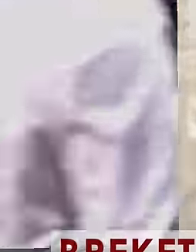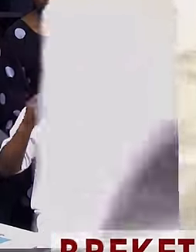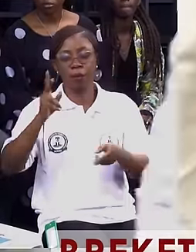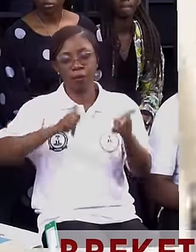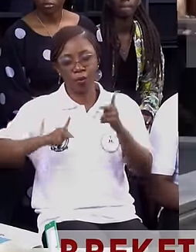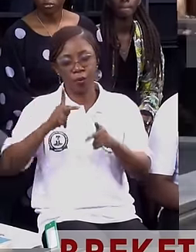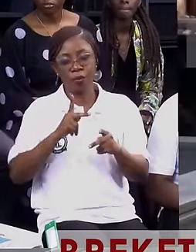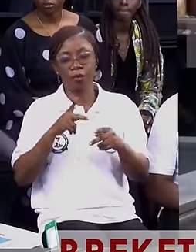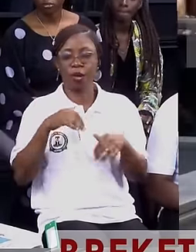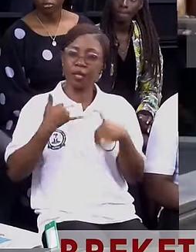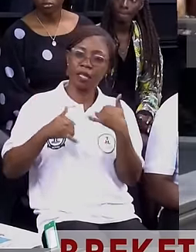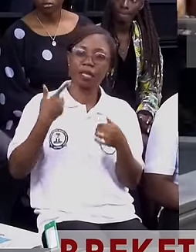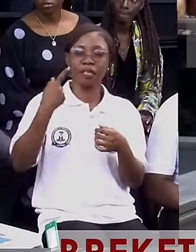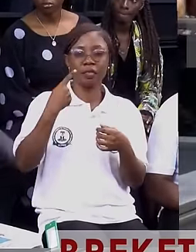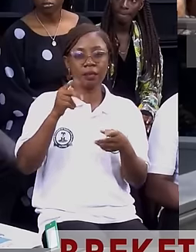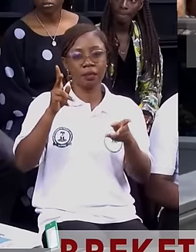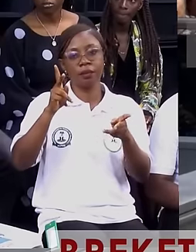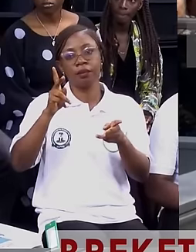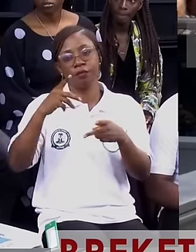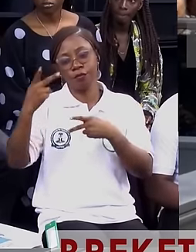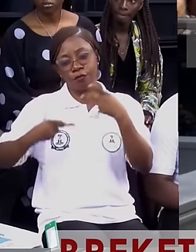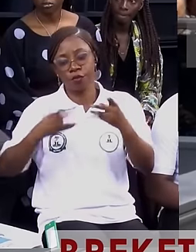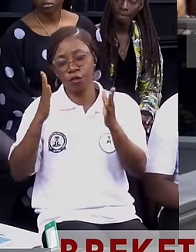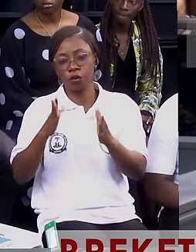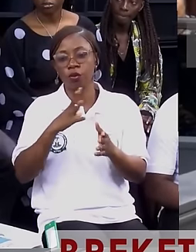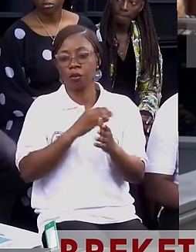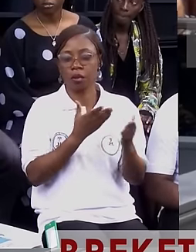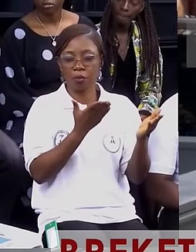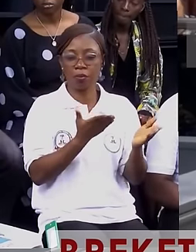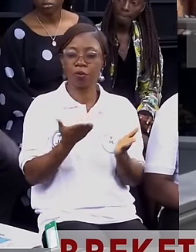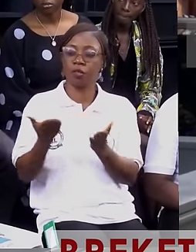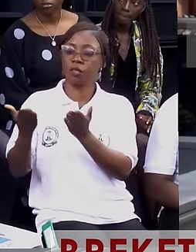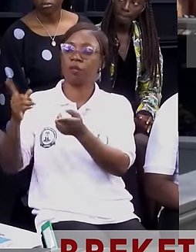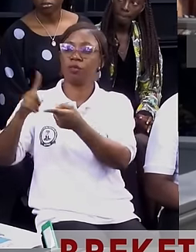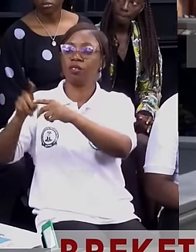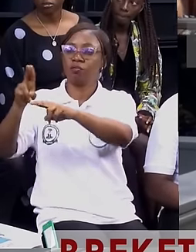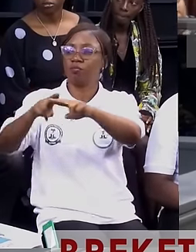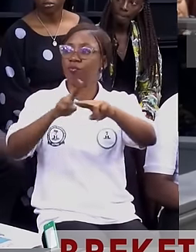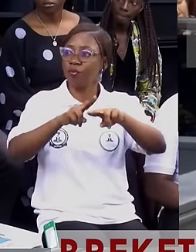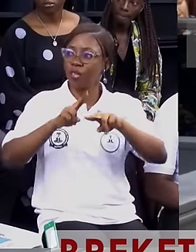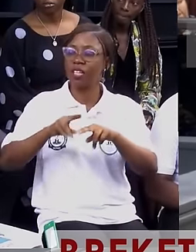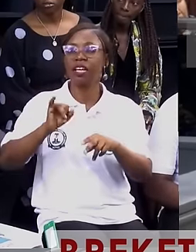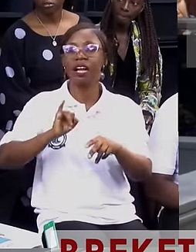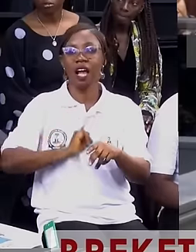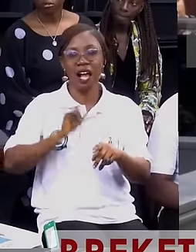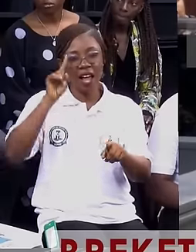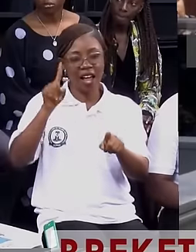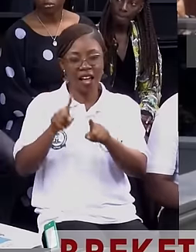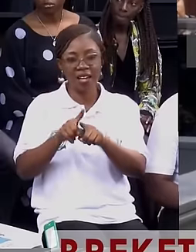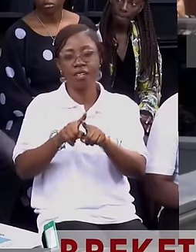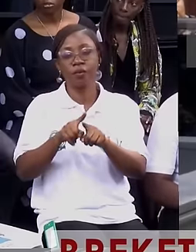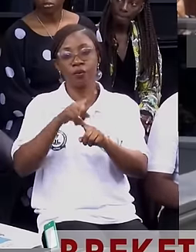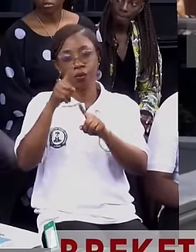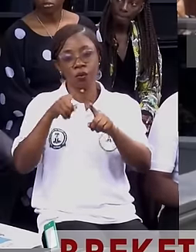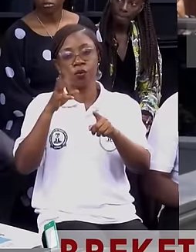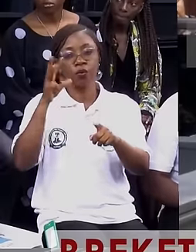entertaining the guests and ushering them to their normal seat where they will sit down. So I agreed, and I went for when it